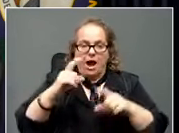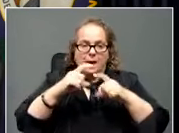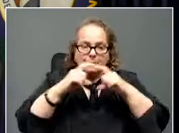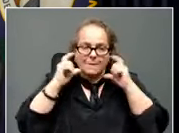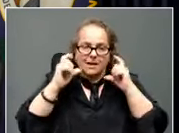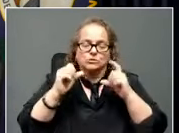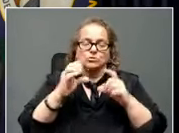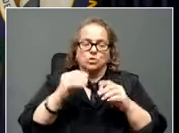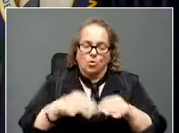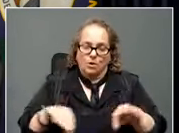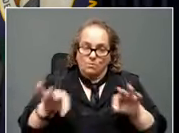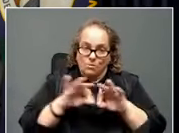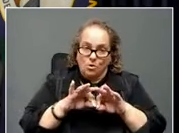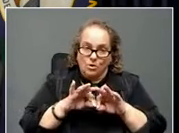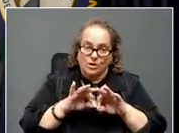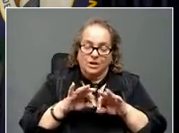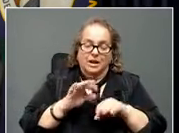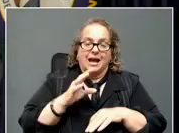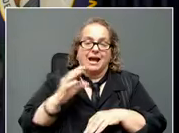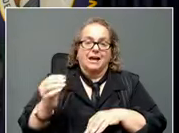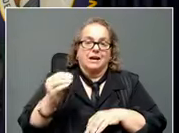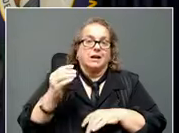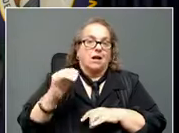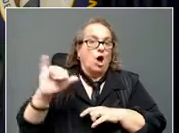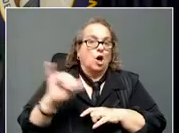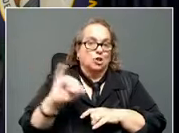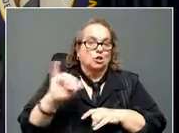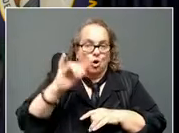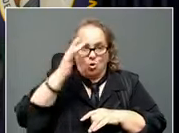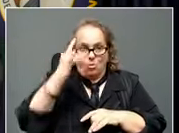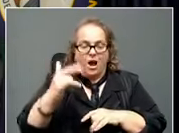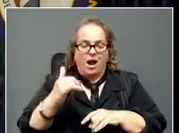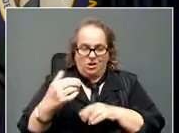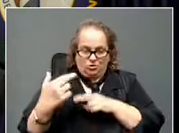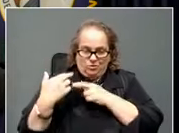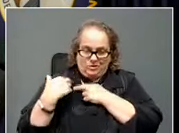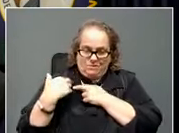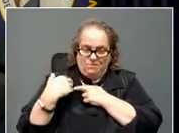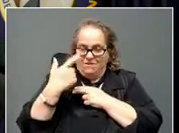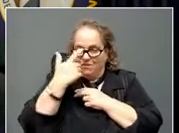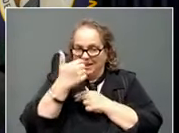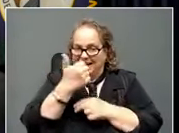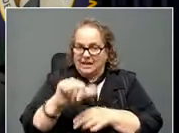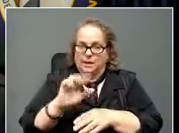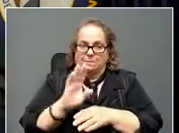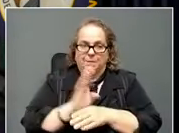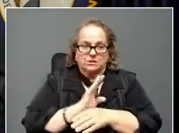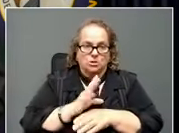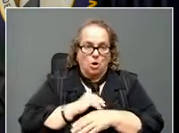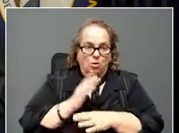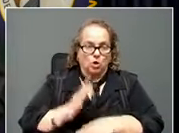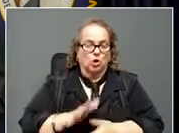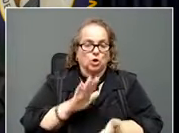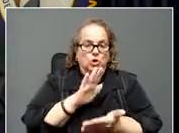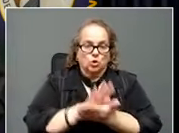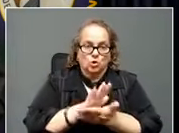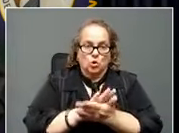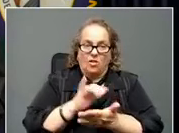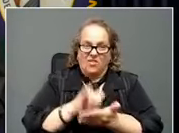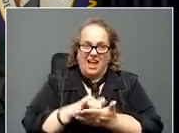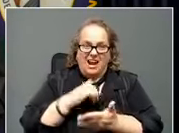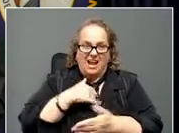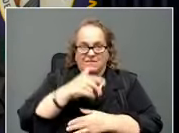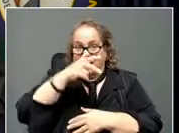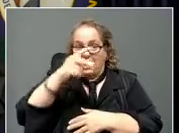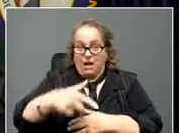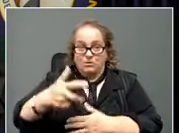important. Also why there is a responsibility for any business owner, school, et cetera, that's poorly ventilated to really